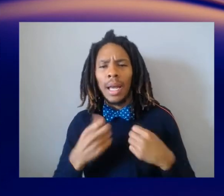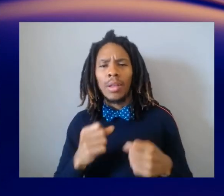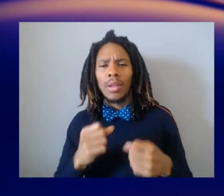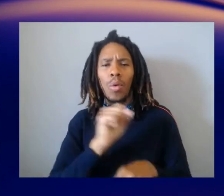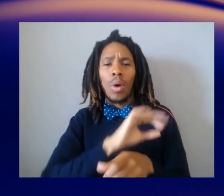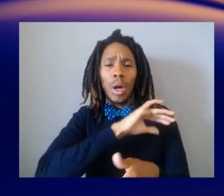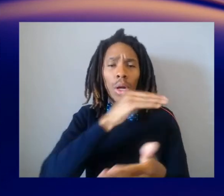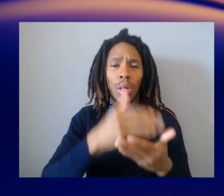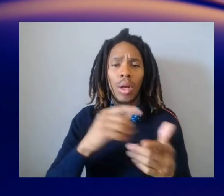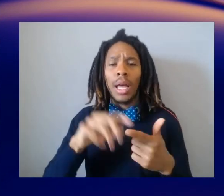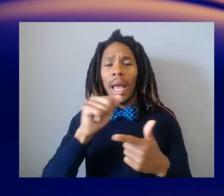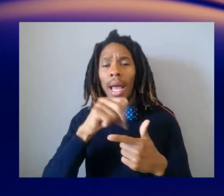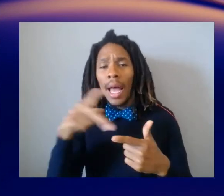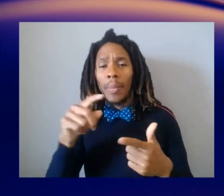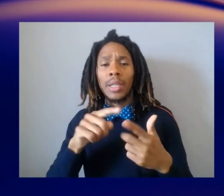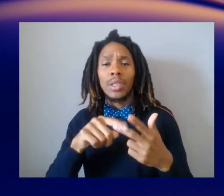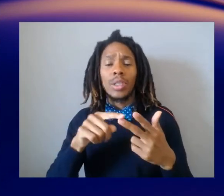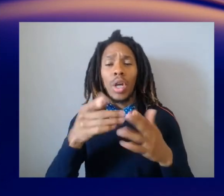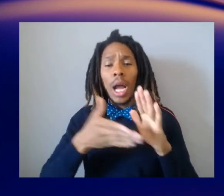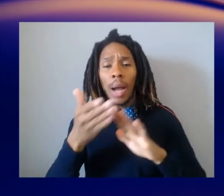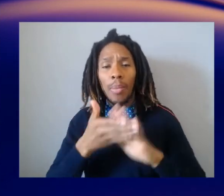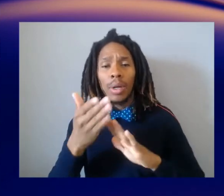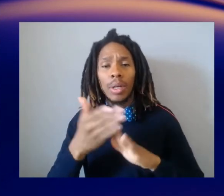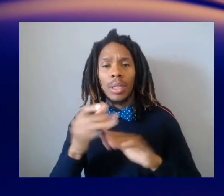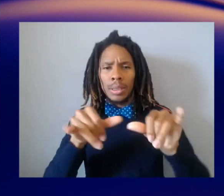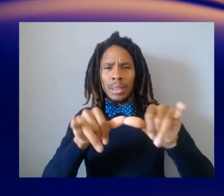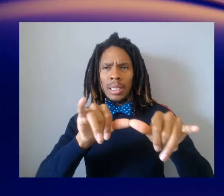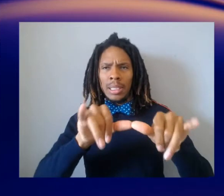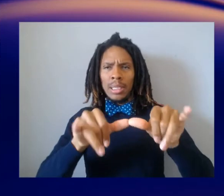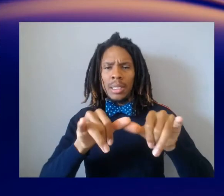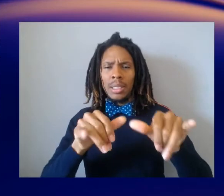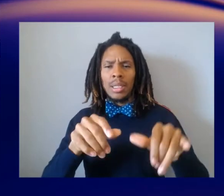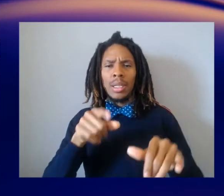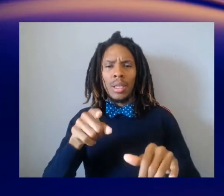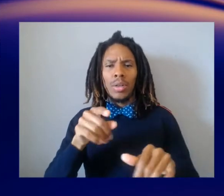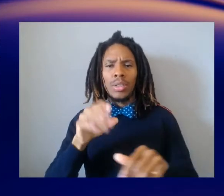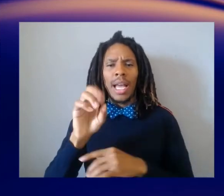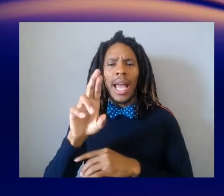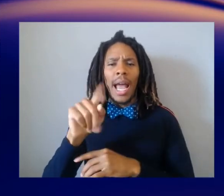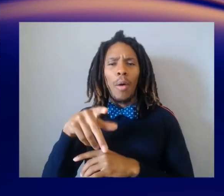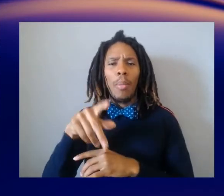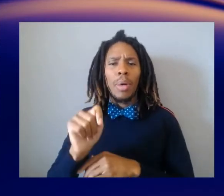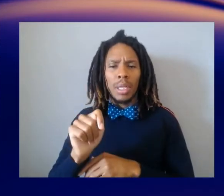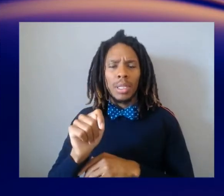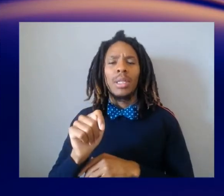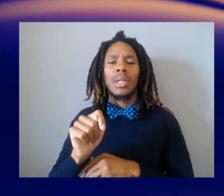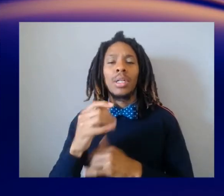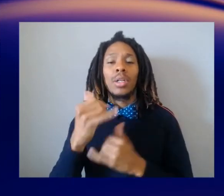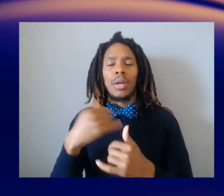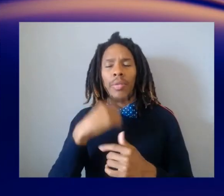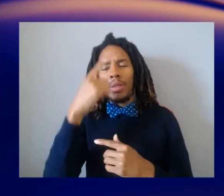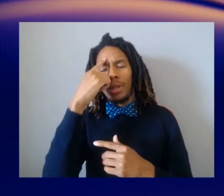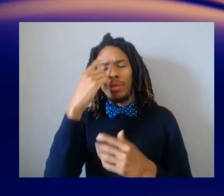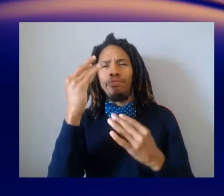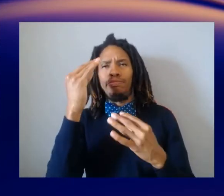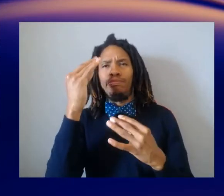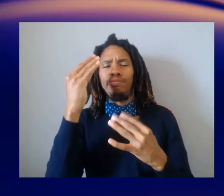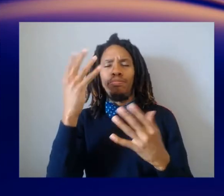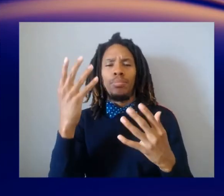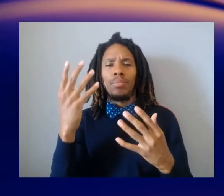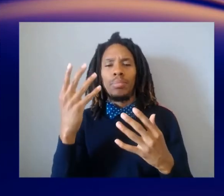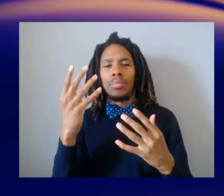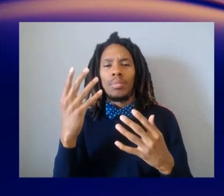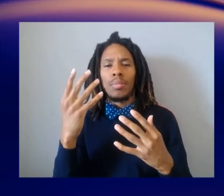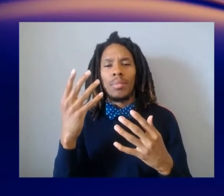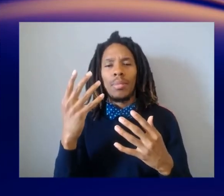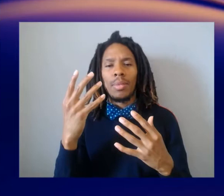your operations by being able to measure those states or those output signals. So now when we think of how